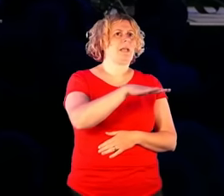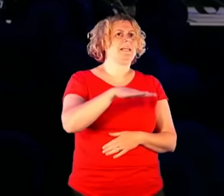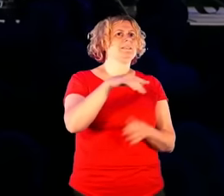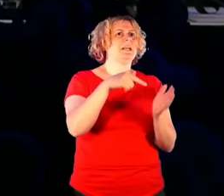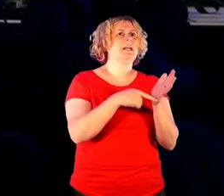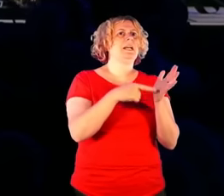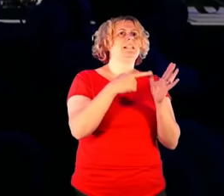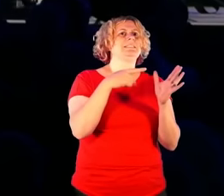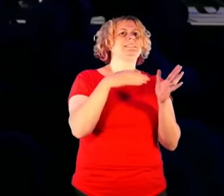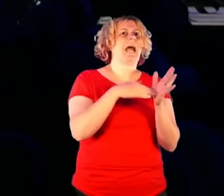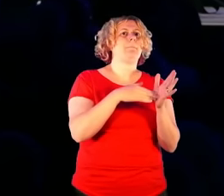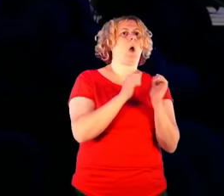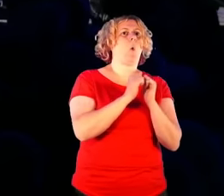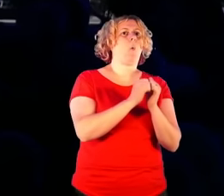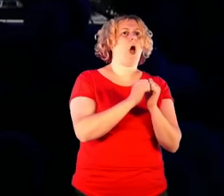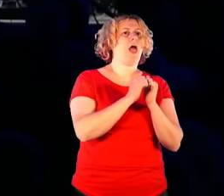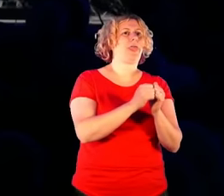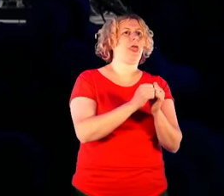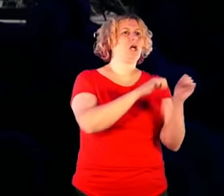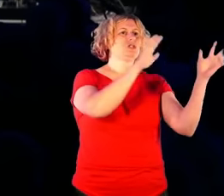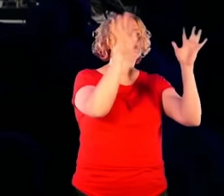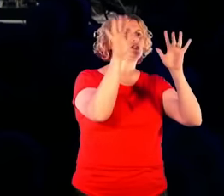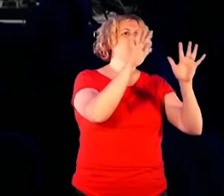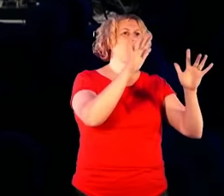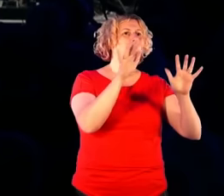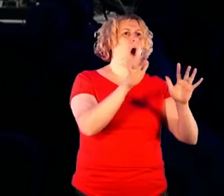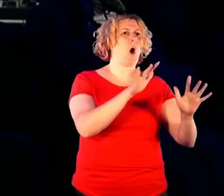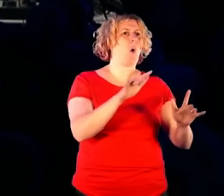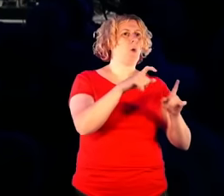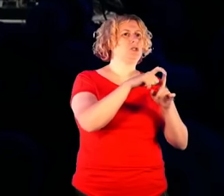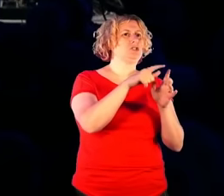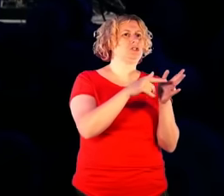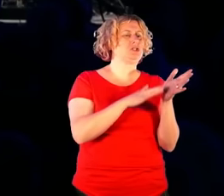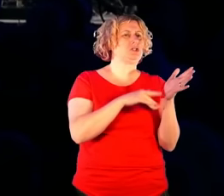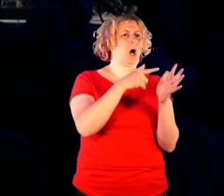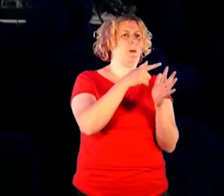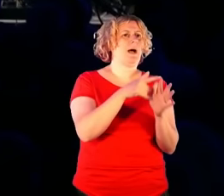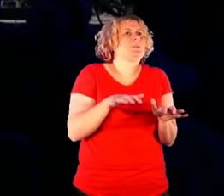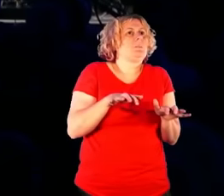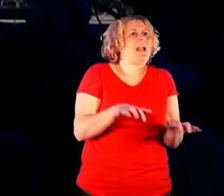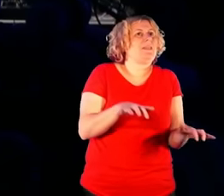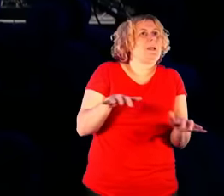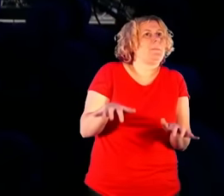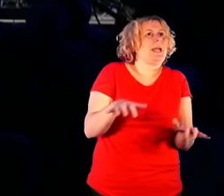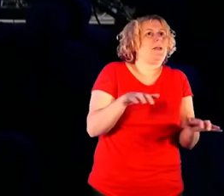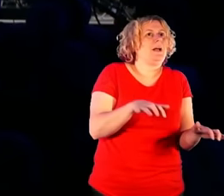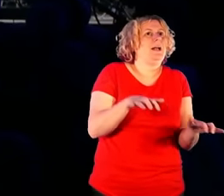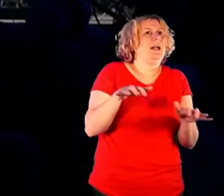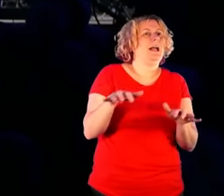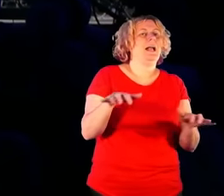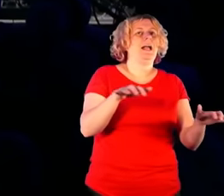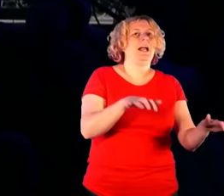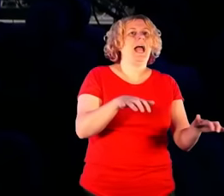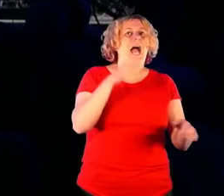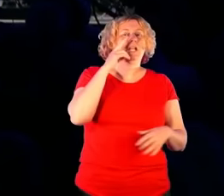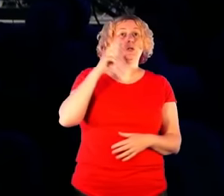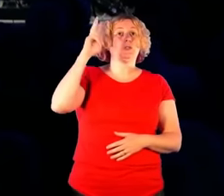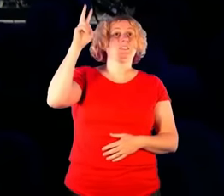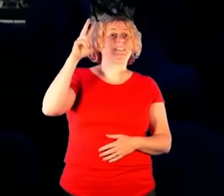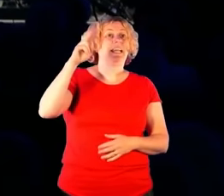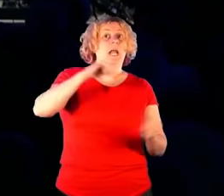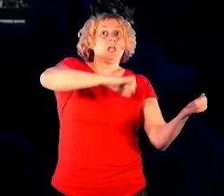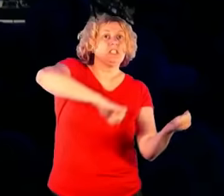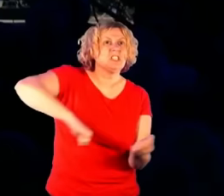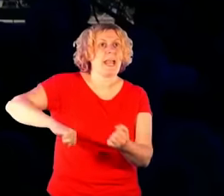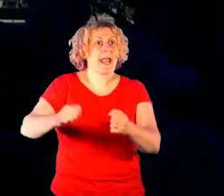Snow Dome. And I was playing the piano, and behind me, you could see through a glass window people falling over on the way down the ski